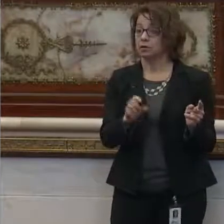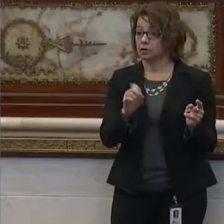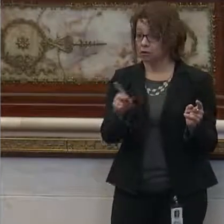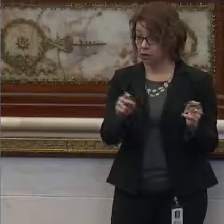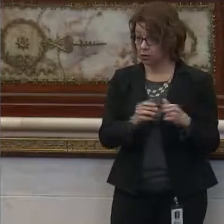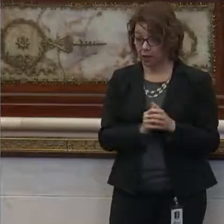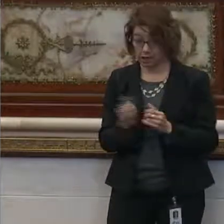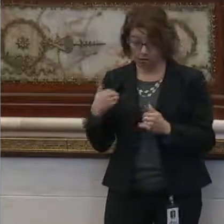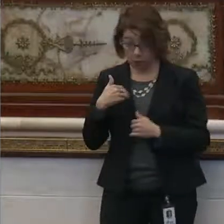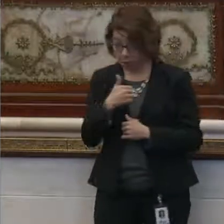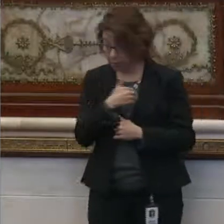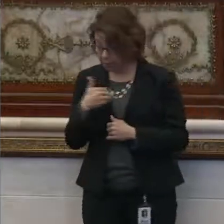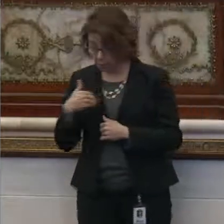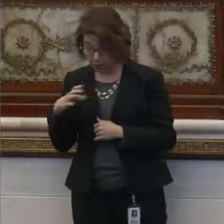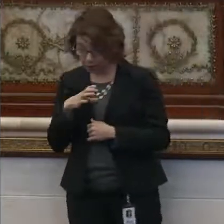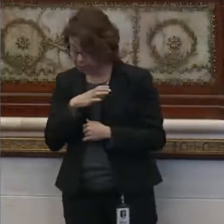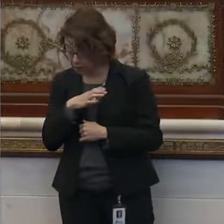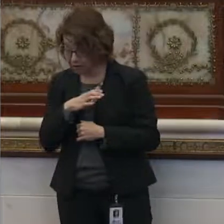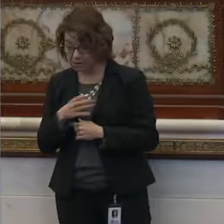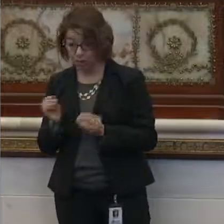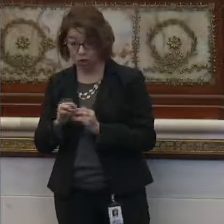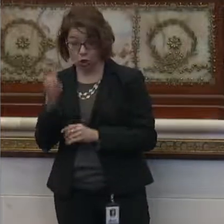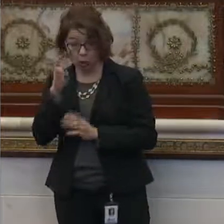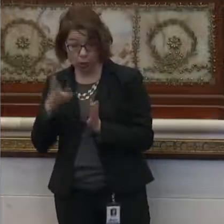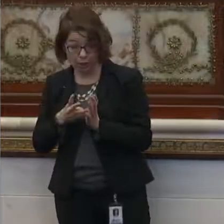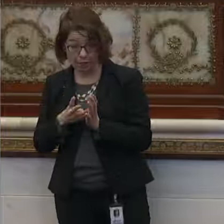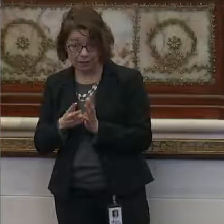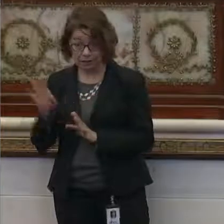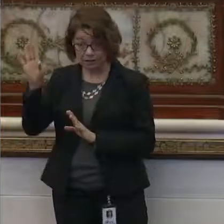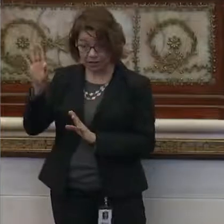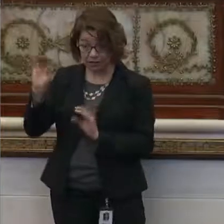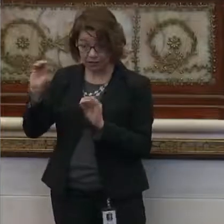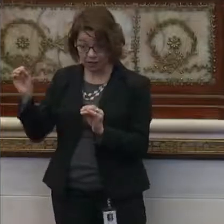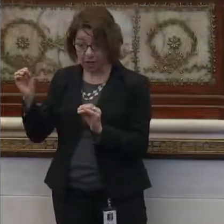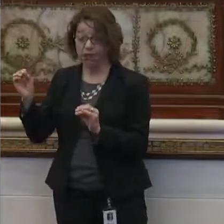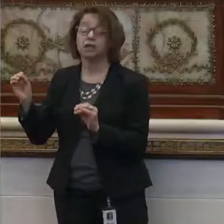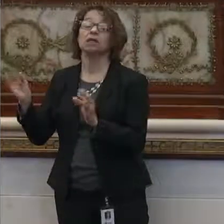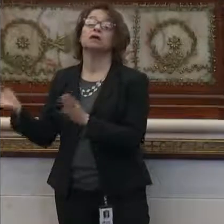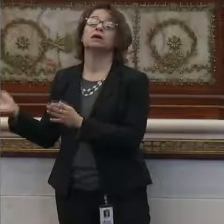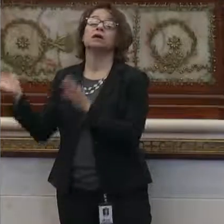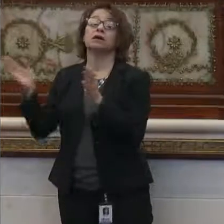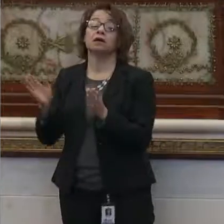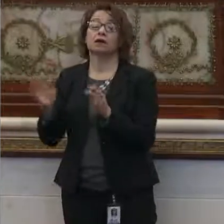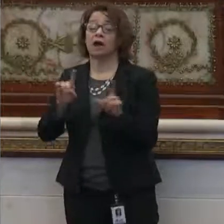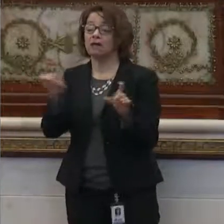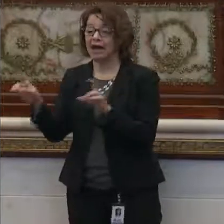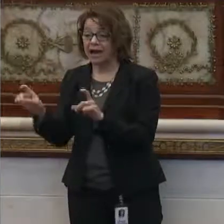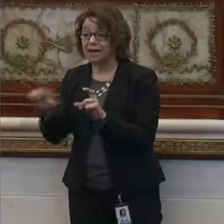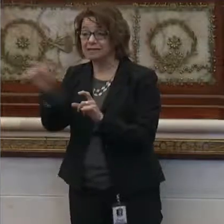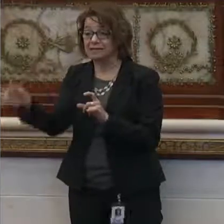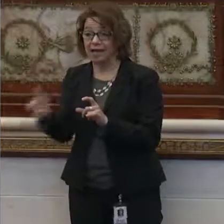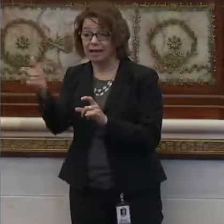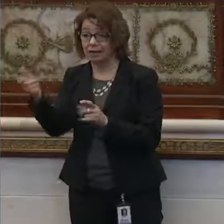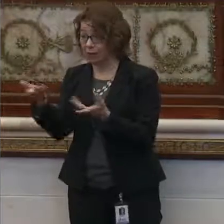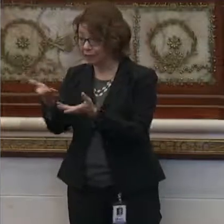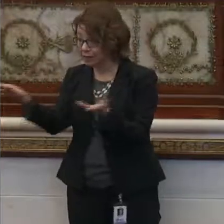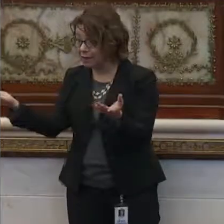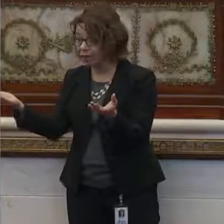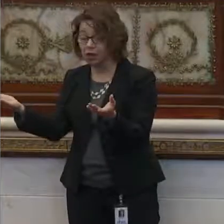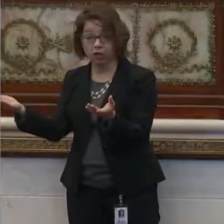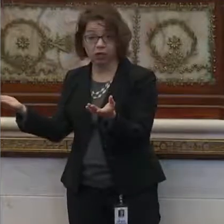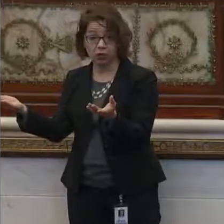questions from members of the committee and no other witnesses to testify, and I've asked if there's anyone else present in this